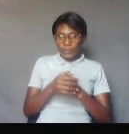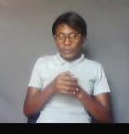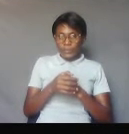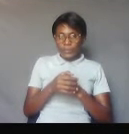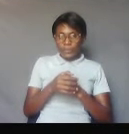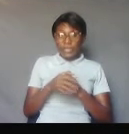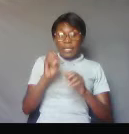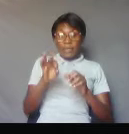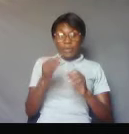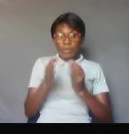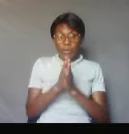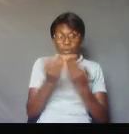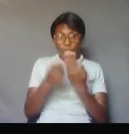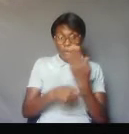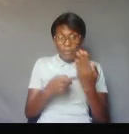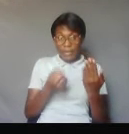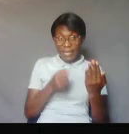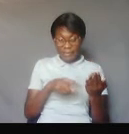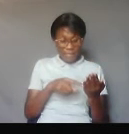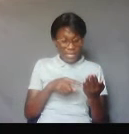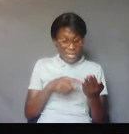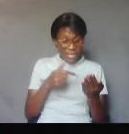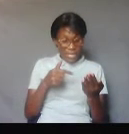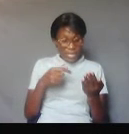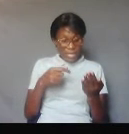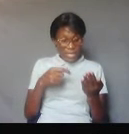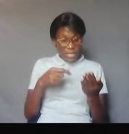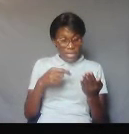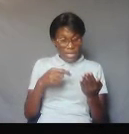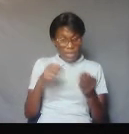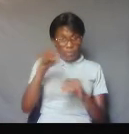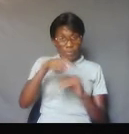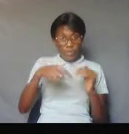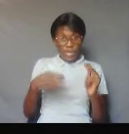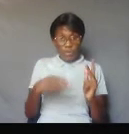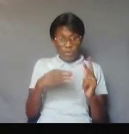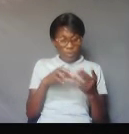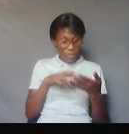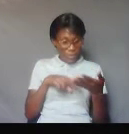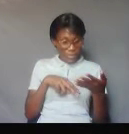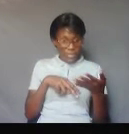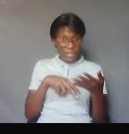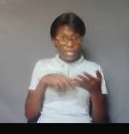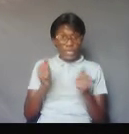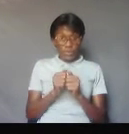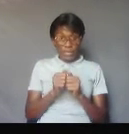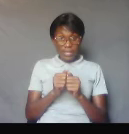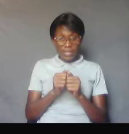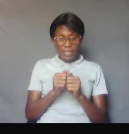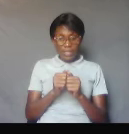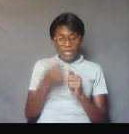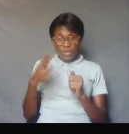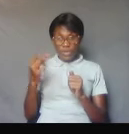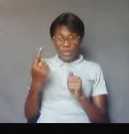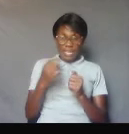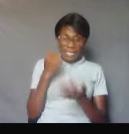critically. So we read it together. It's not me sitting there in my own little corner and reading the Bible. We read it together. We